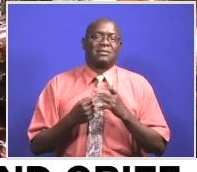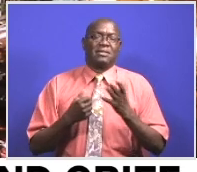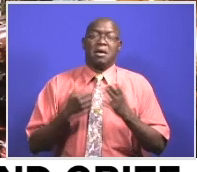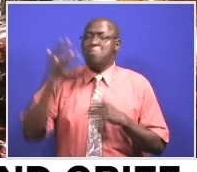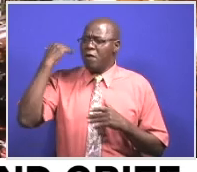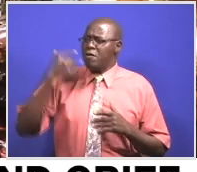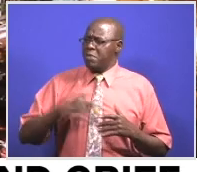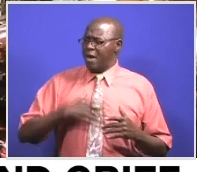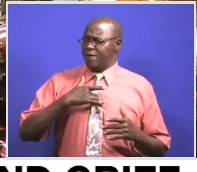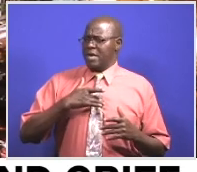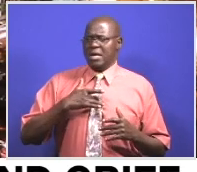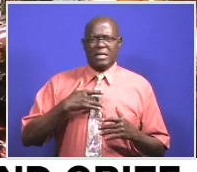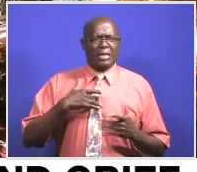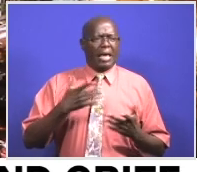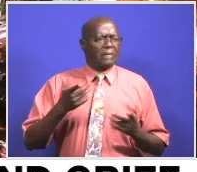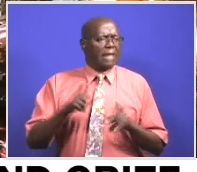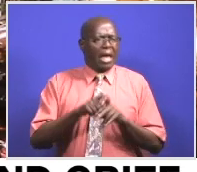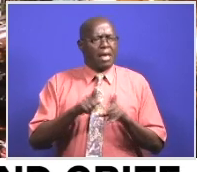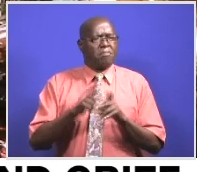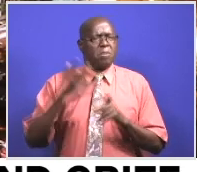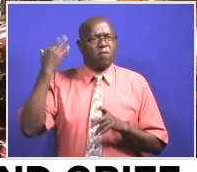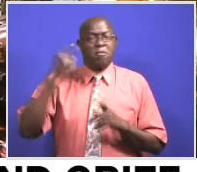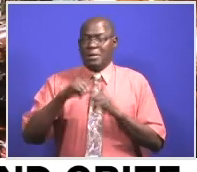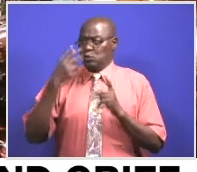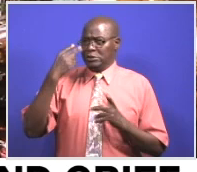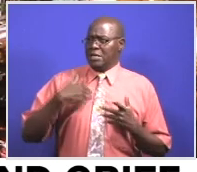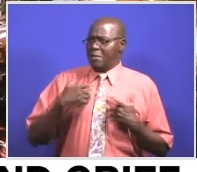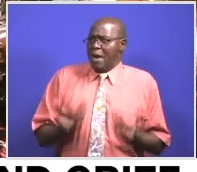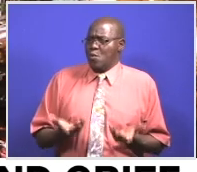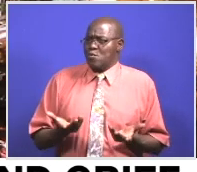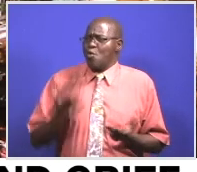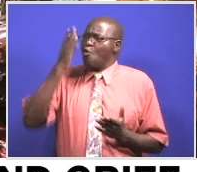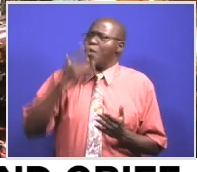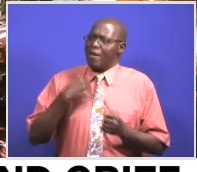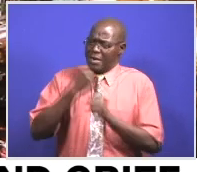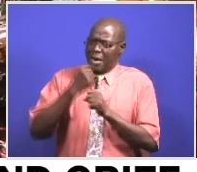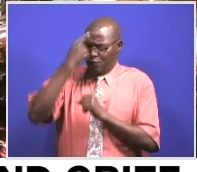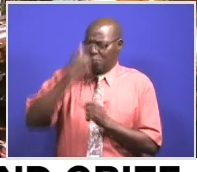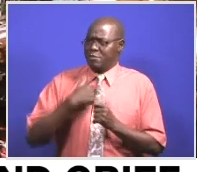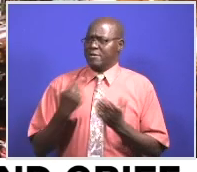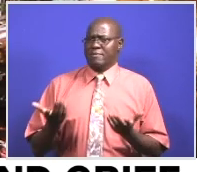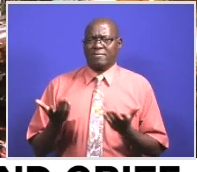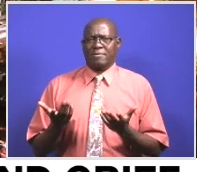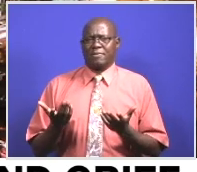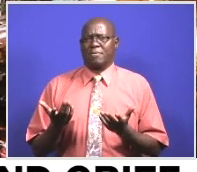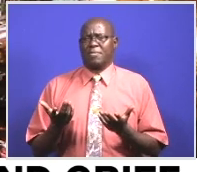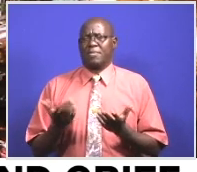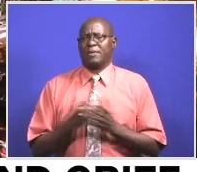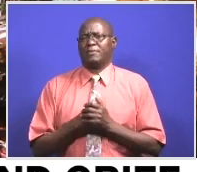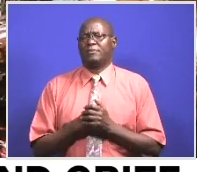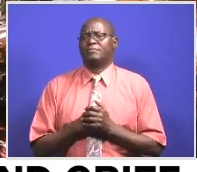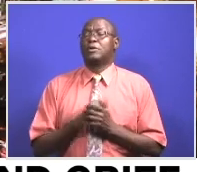But see my life, what God has done. Let me tell you, your current situation is not your final